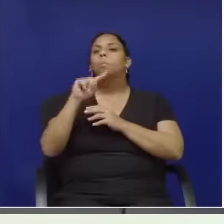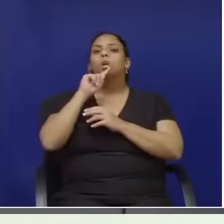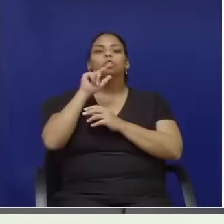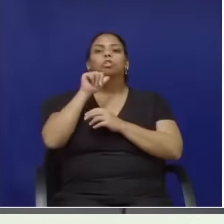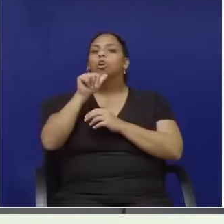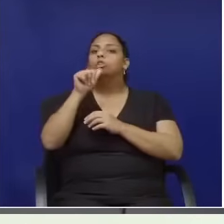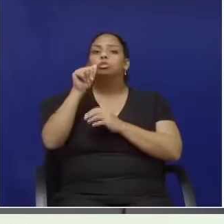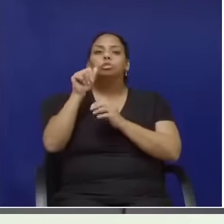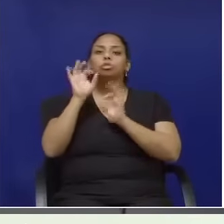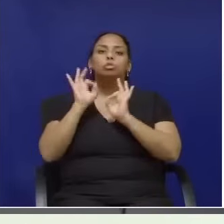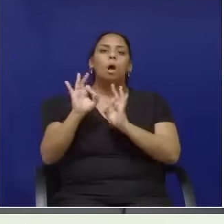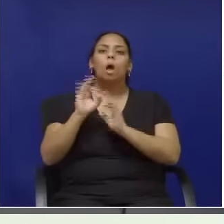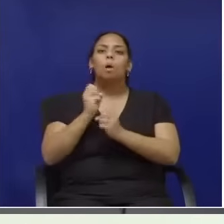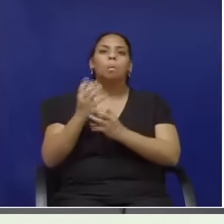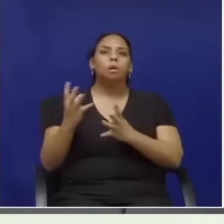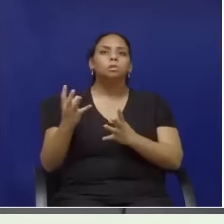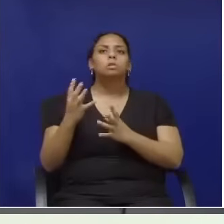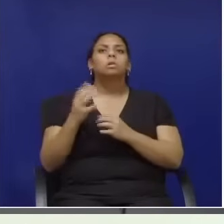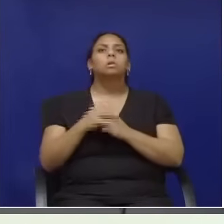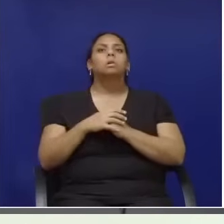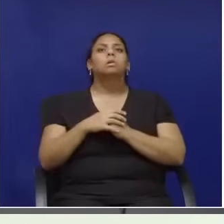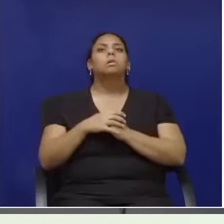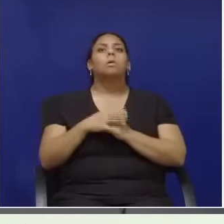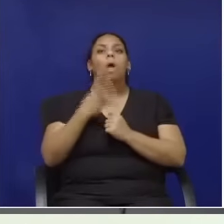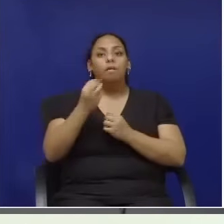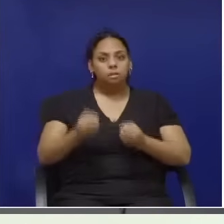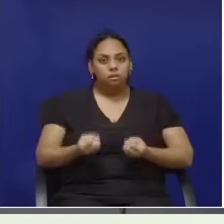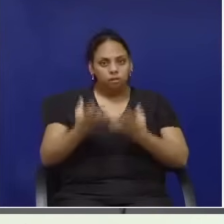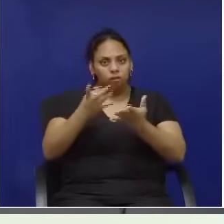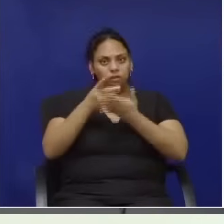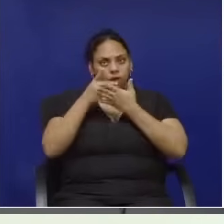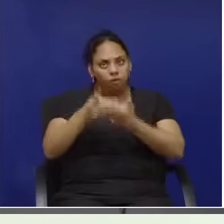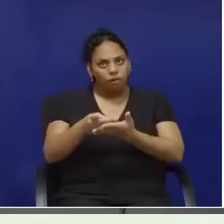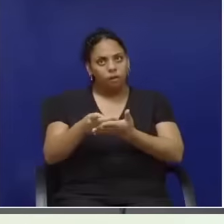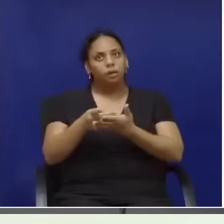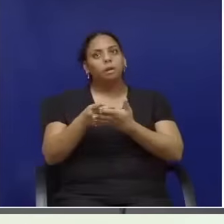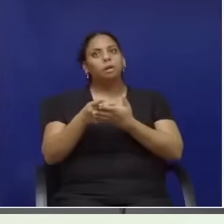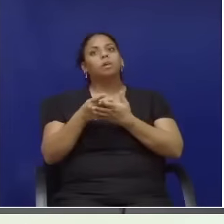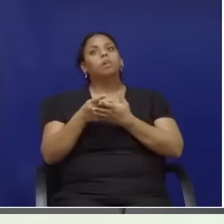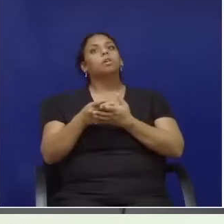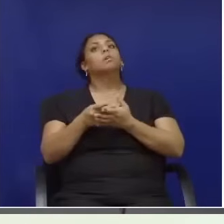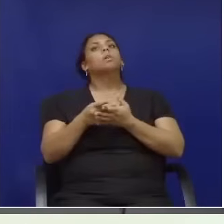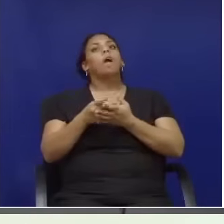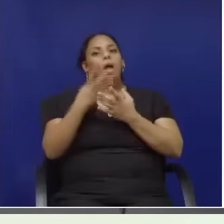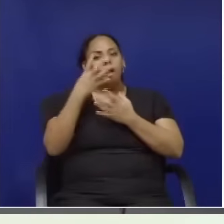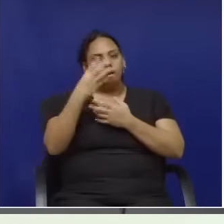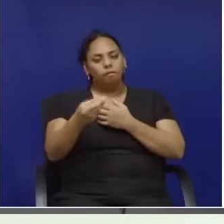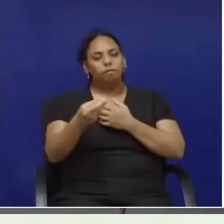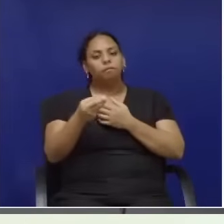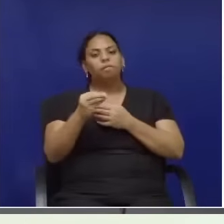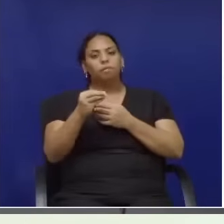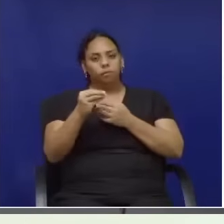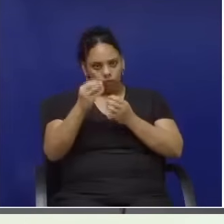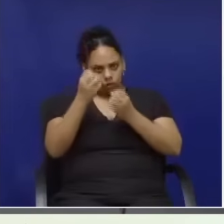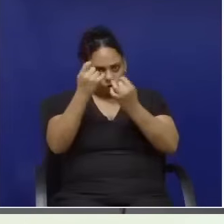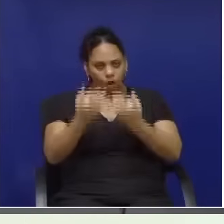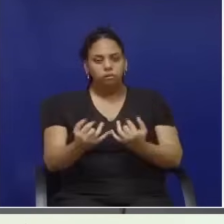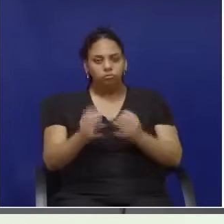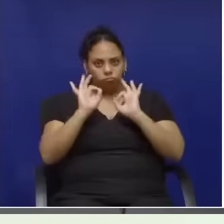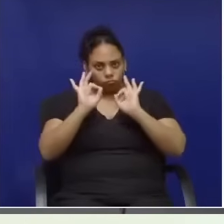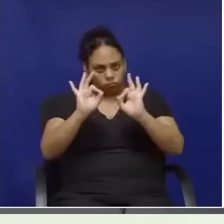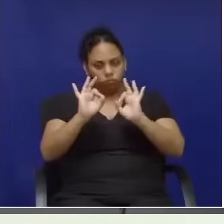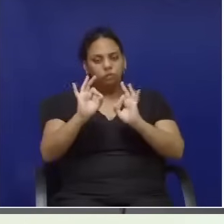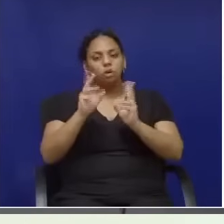it. And the OCJ will ensure that its service delivery needs are appropriately costed and will continue to utilize the